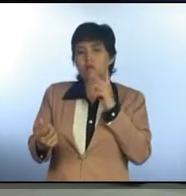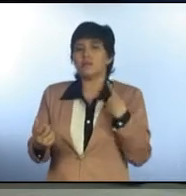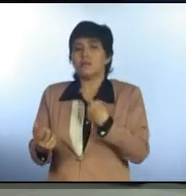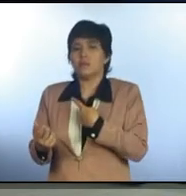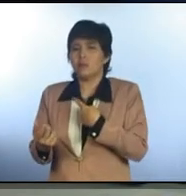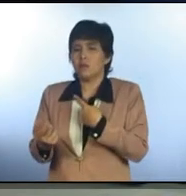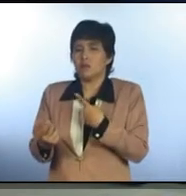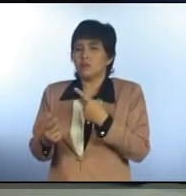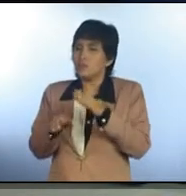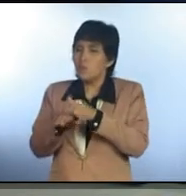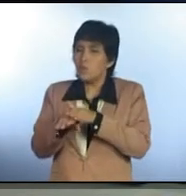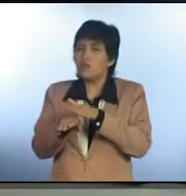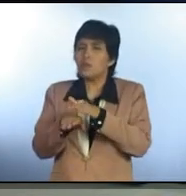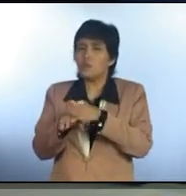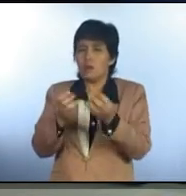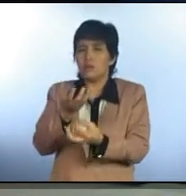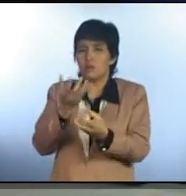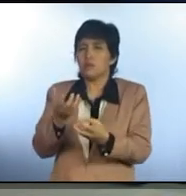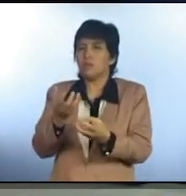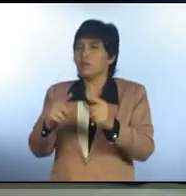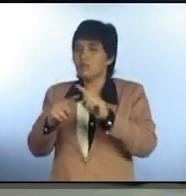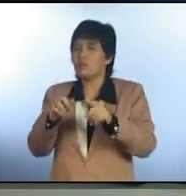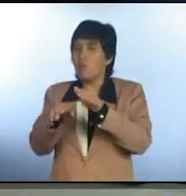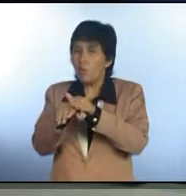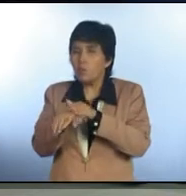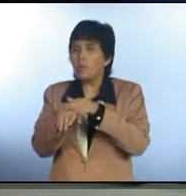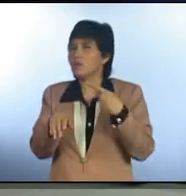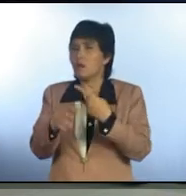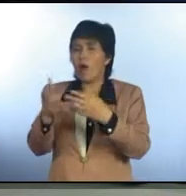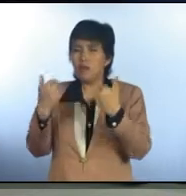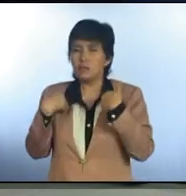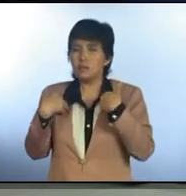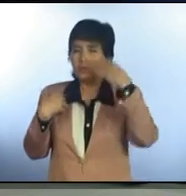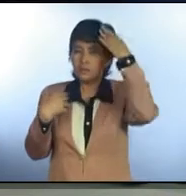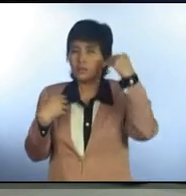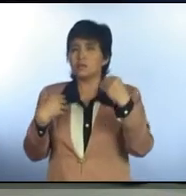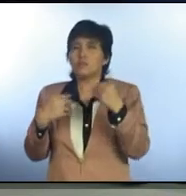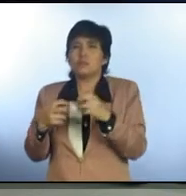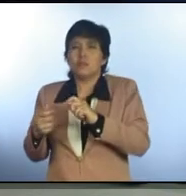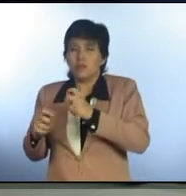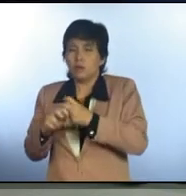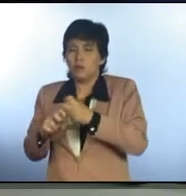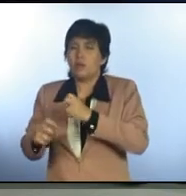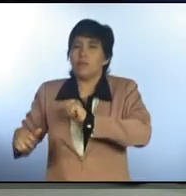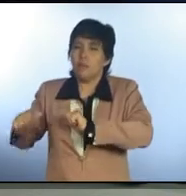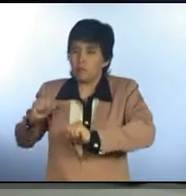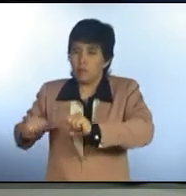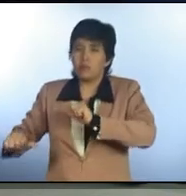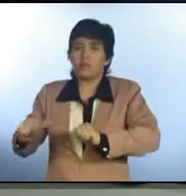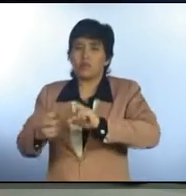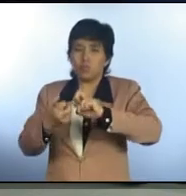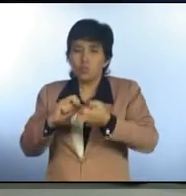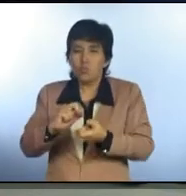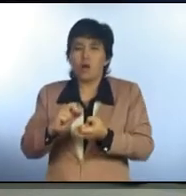to flow, but slowly along the way, over time, our attitude will be hardened. It'll be hard, it'll be